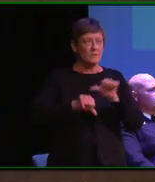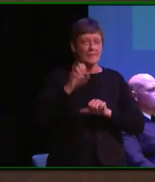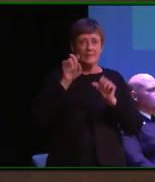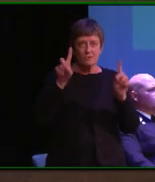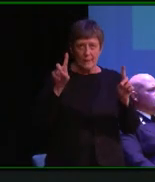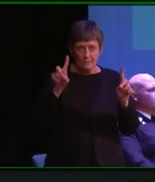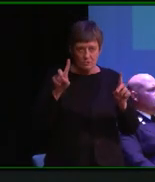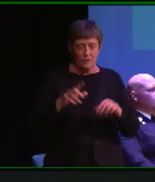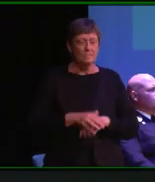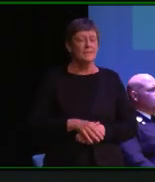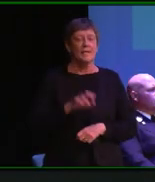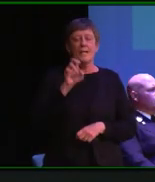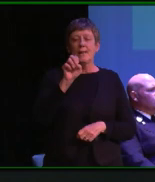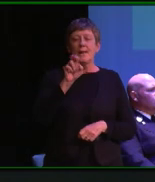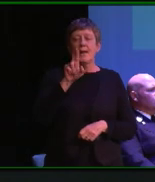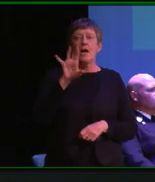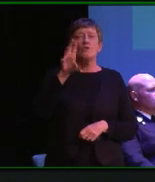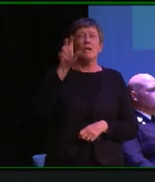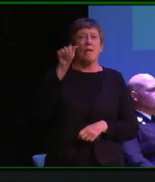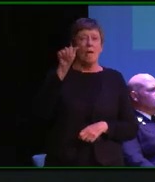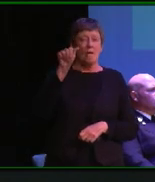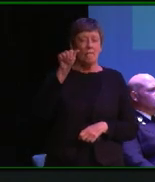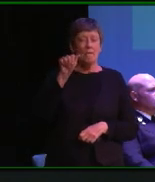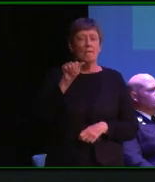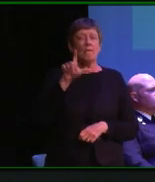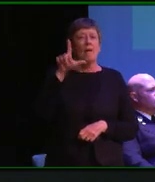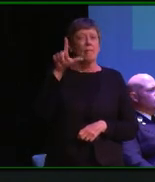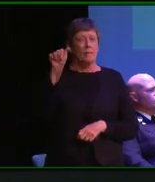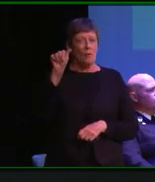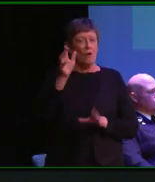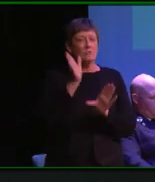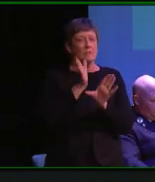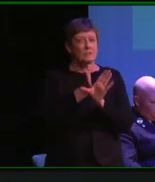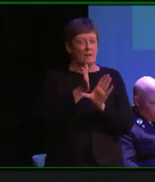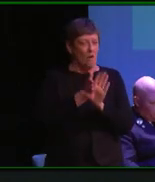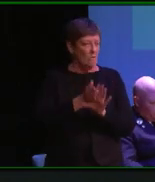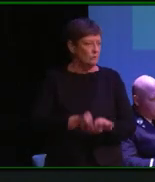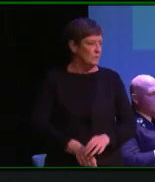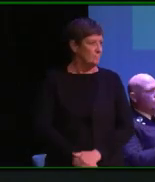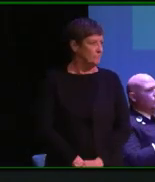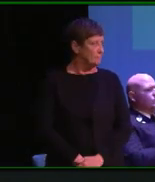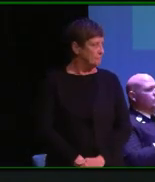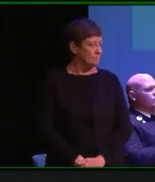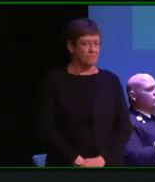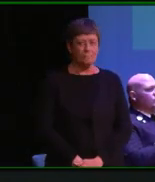are Erica Almeida, Liberal Arts Psychology Transfer.